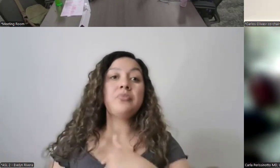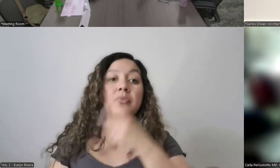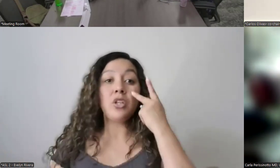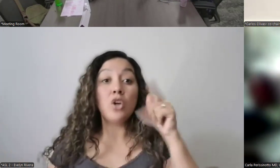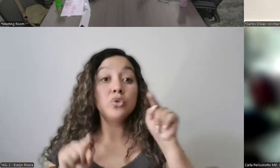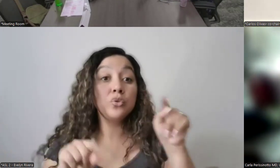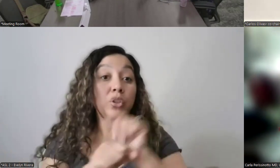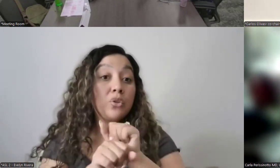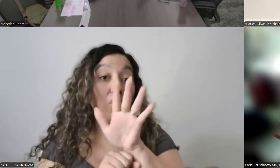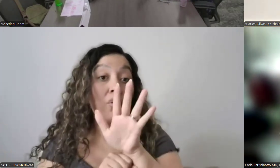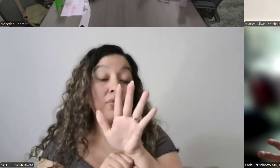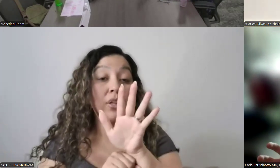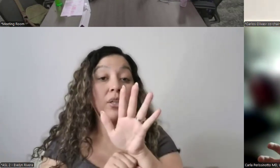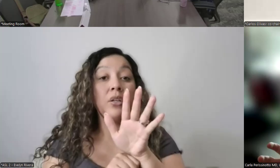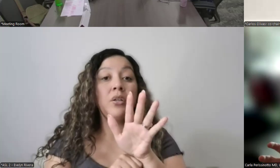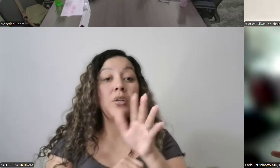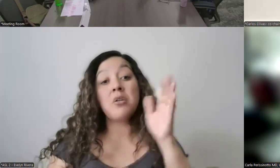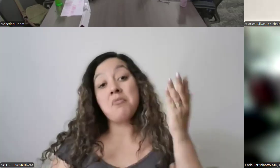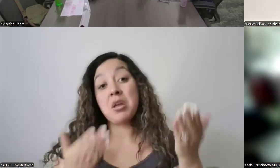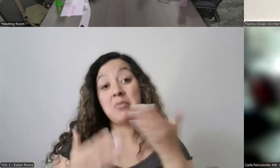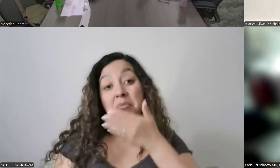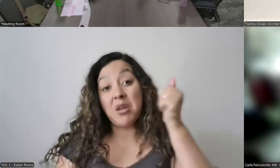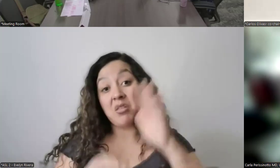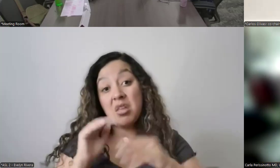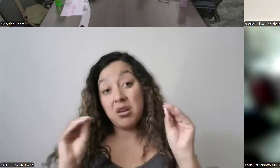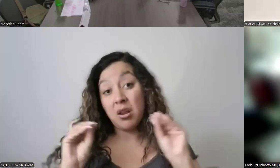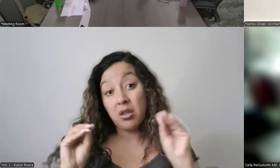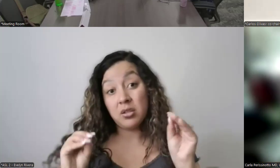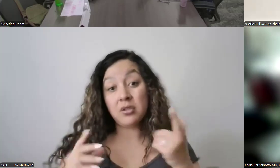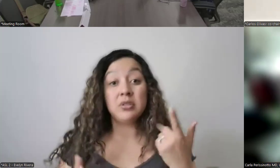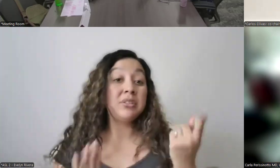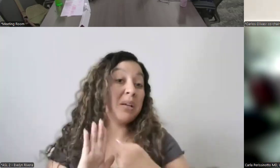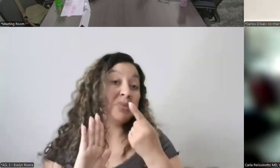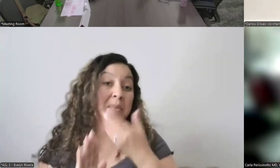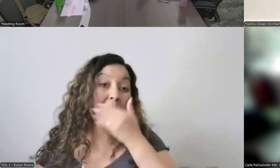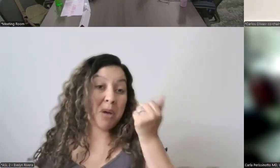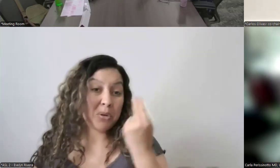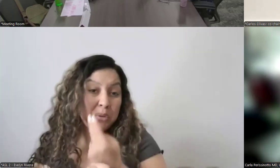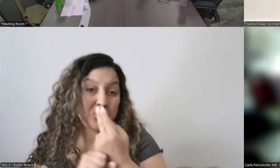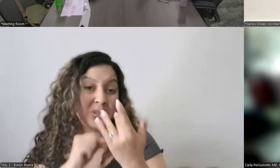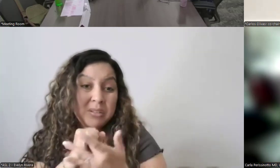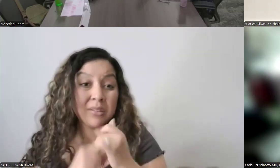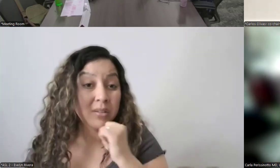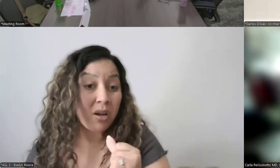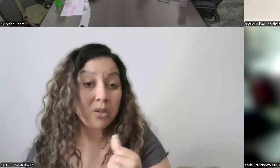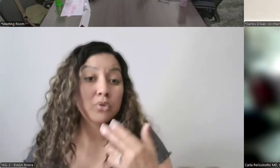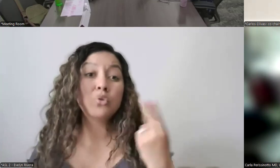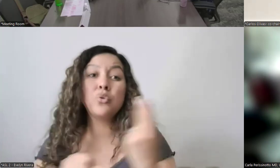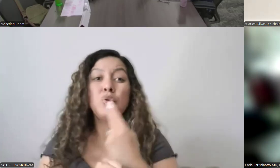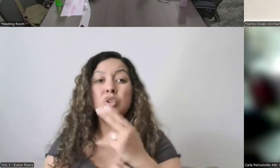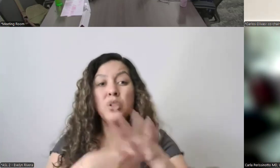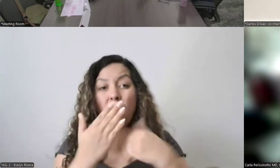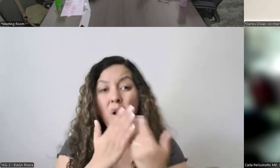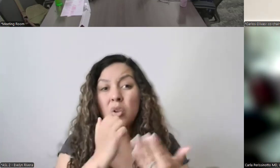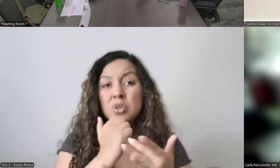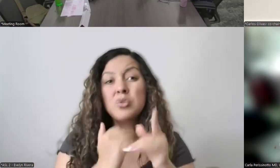pandemic, it was probably better than nothing. There are other cases where nothing may be better because of the harms. And so teasing out those nuances will be